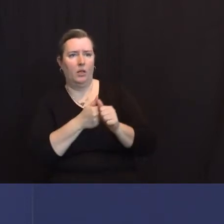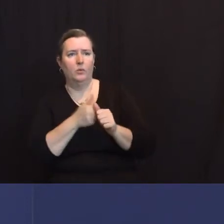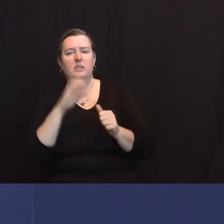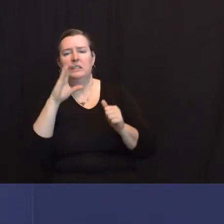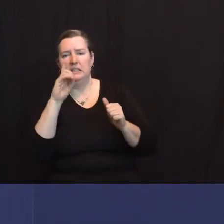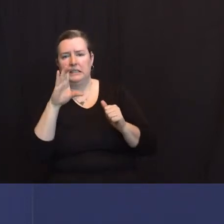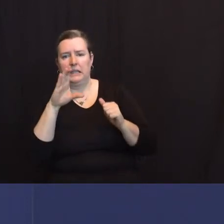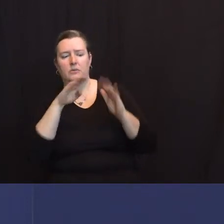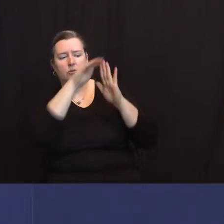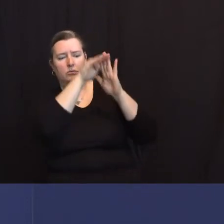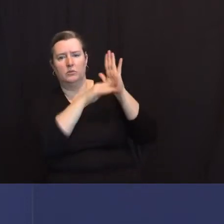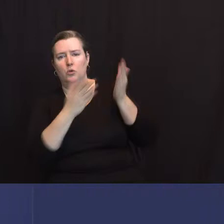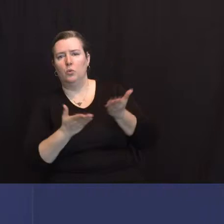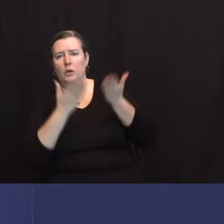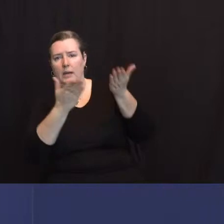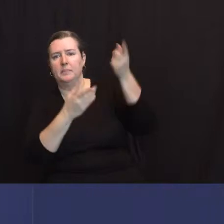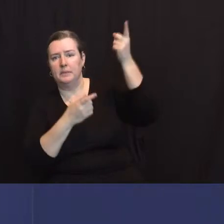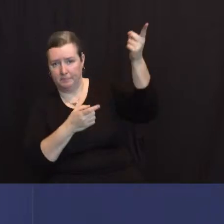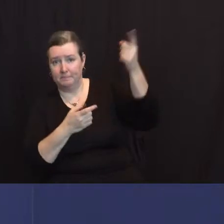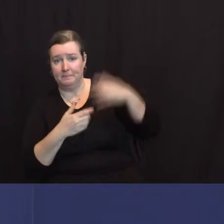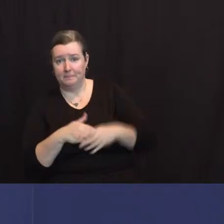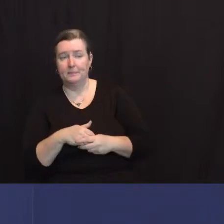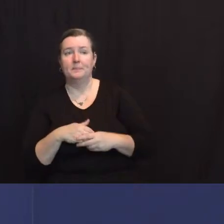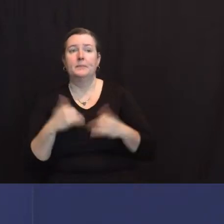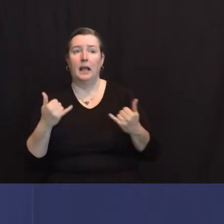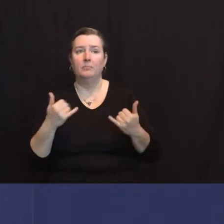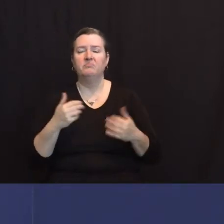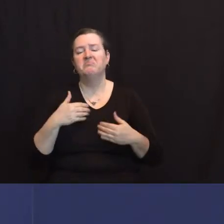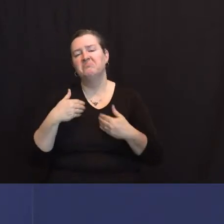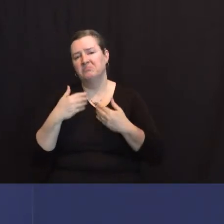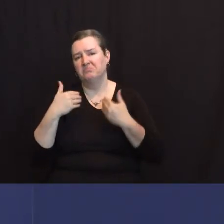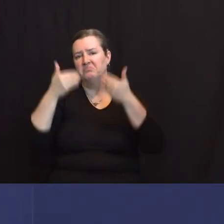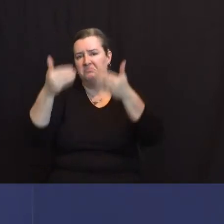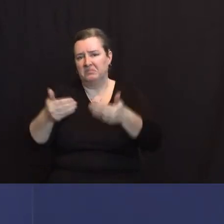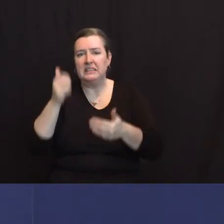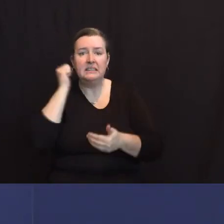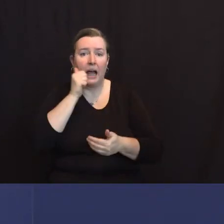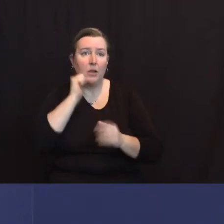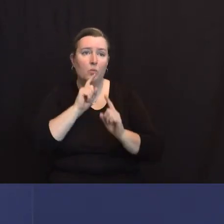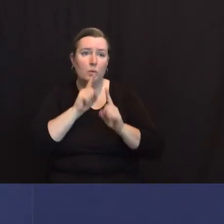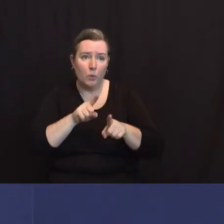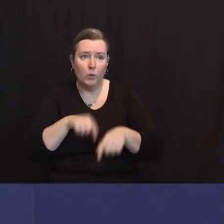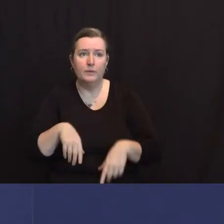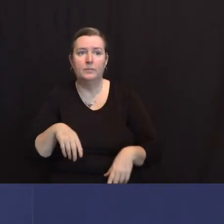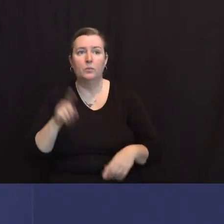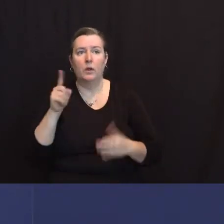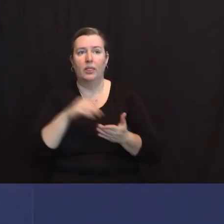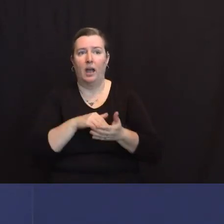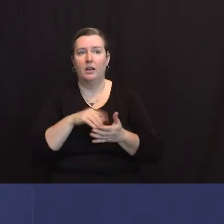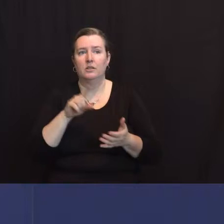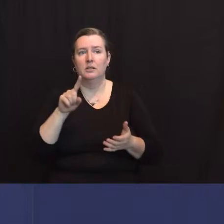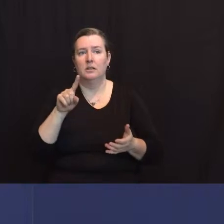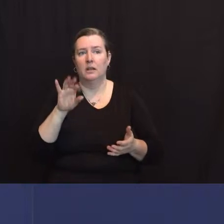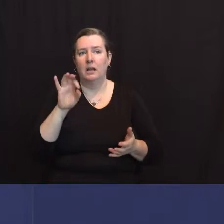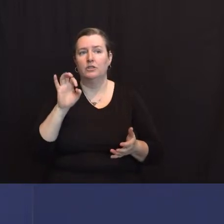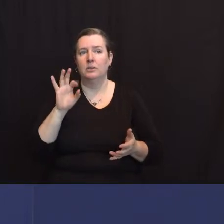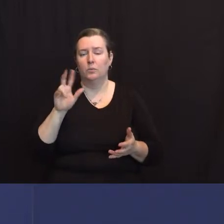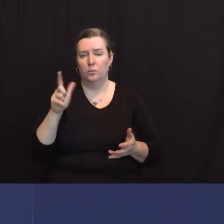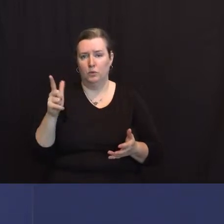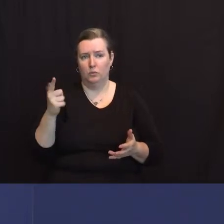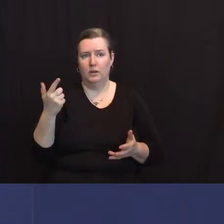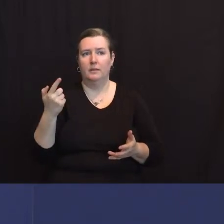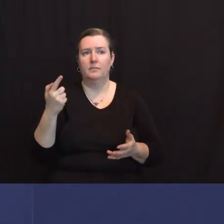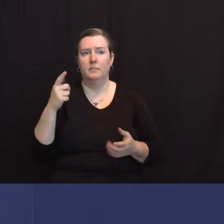Moving on to my daily report, as the governor shared, our hospitals reported 1,921 hospitalizations of COVID-19